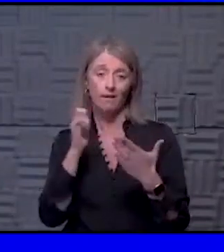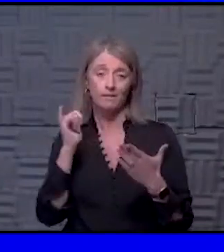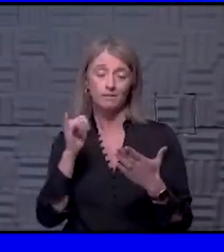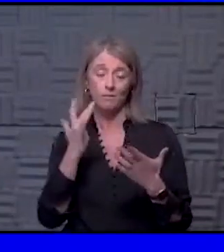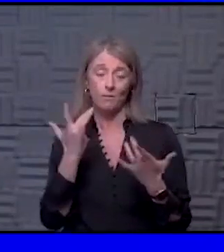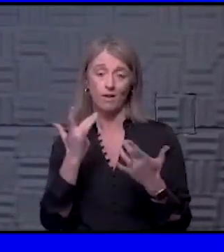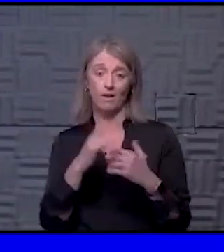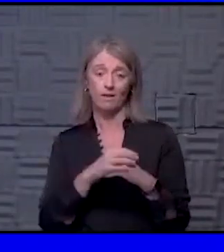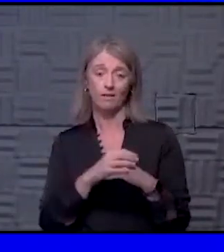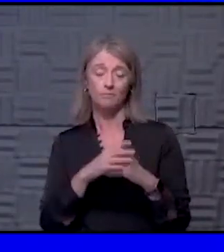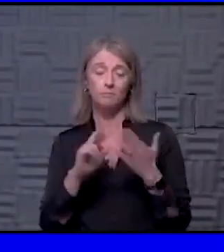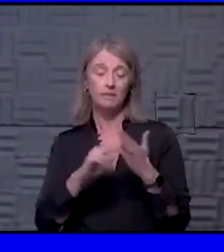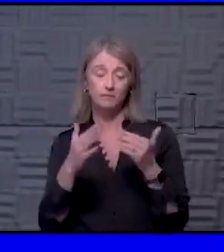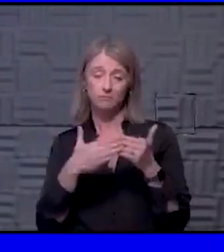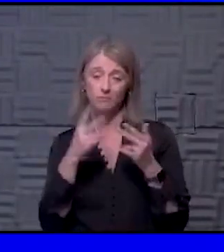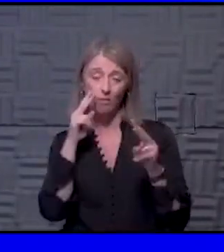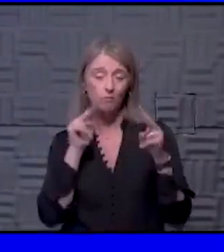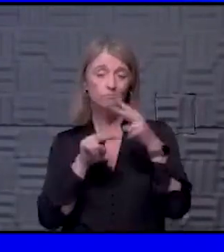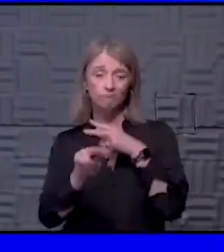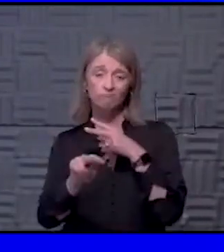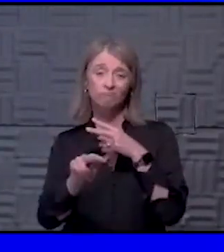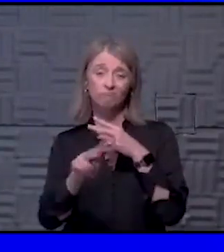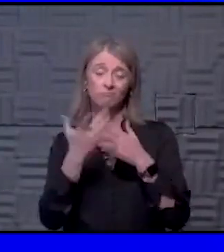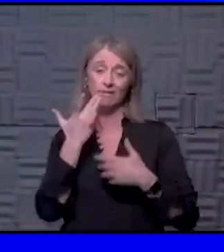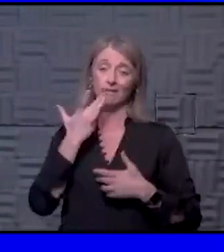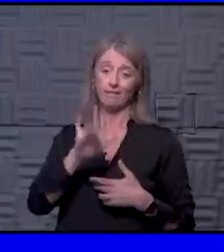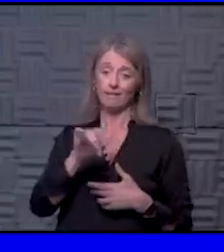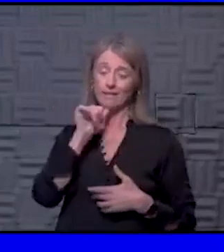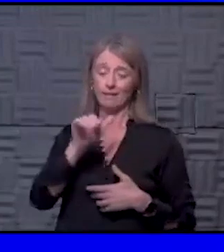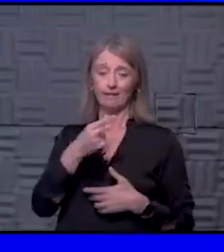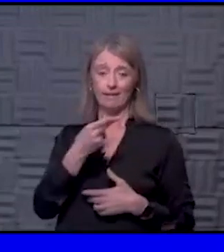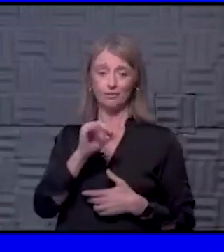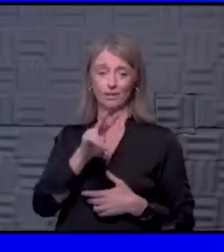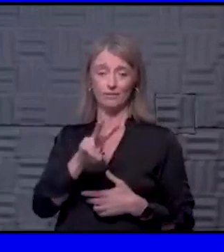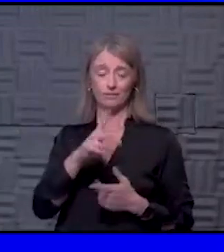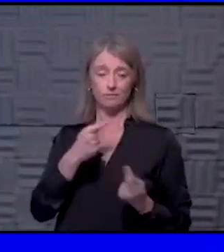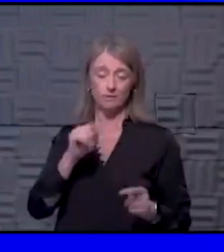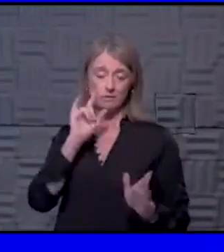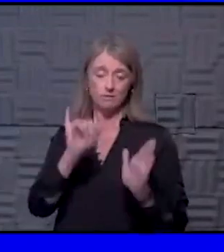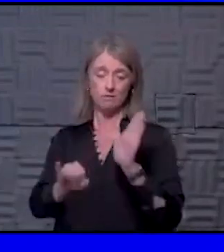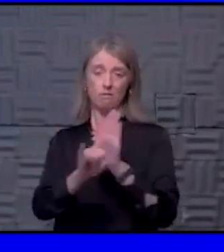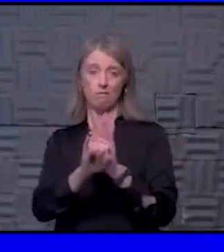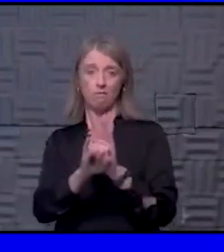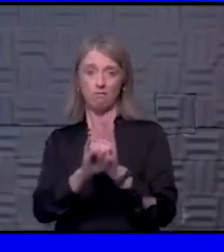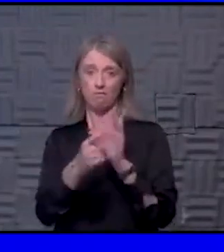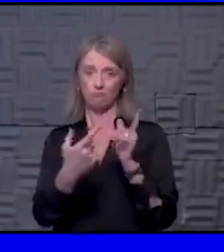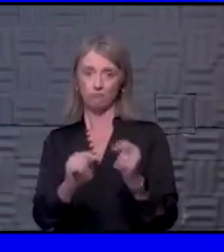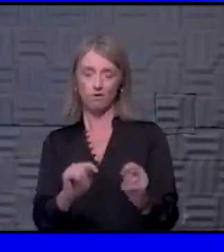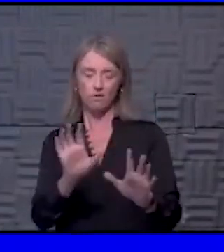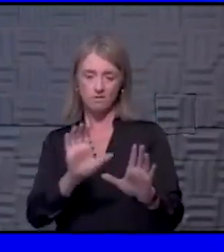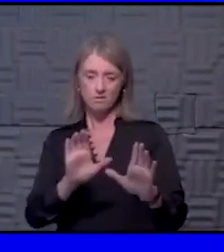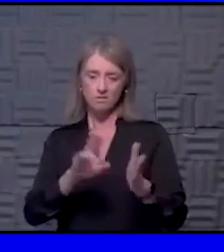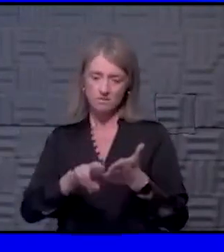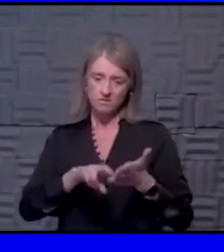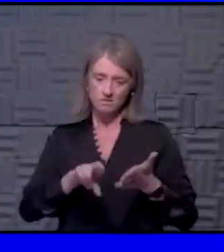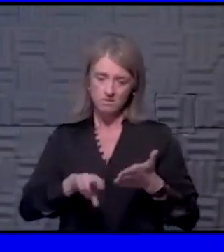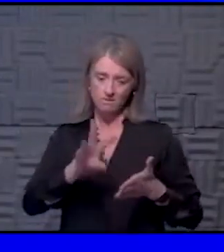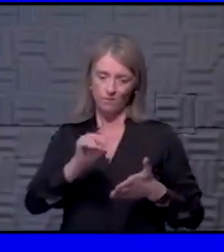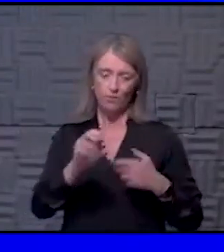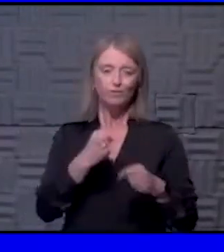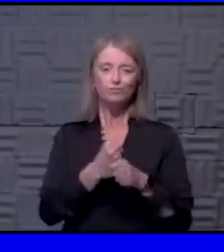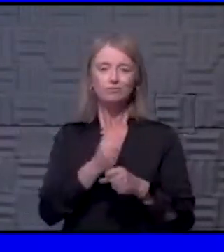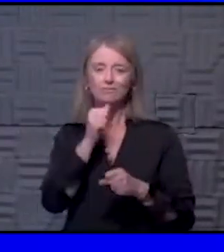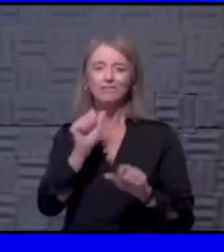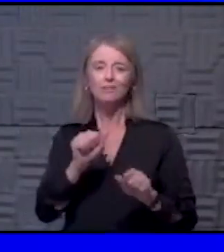is a way forward. We're lucky it's not like HIV, in which we've been trying to identify a vaccine for the past 40 years and still have